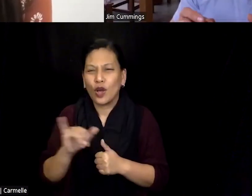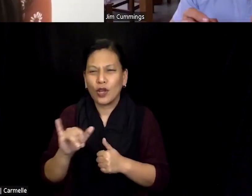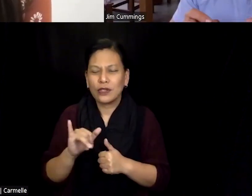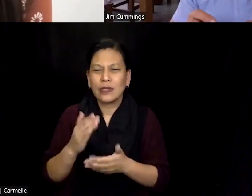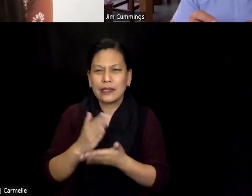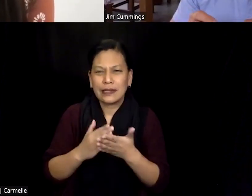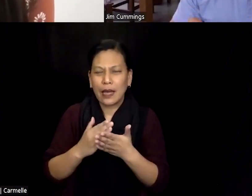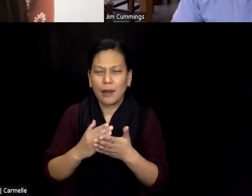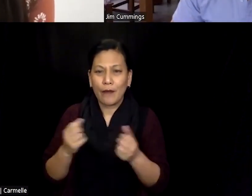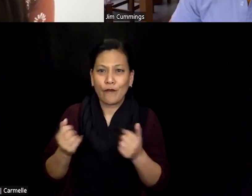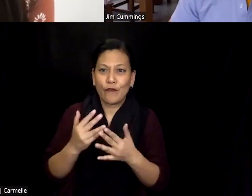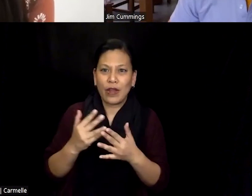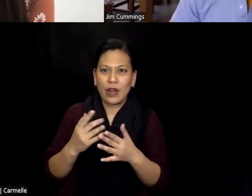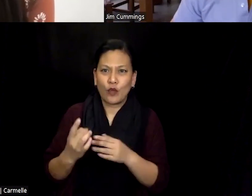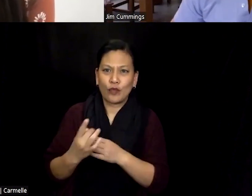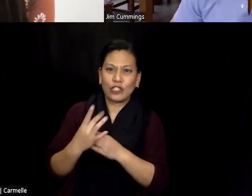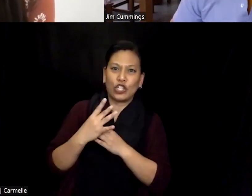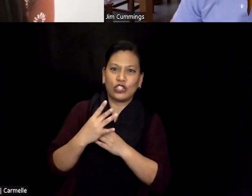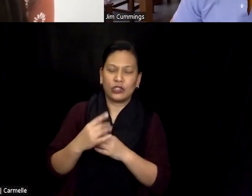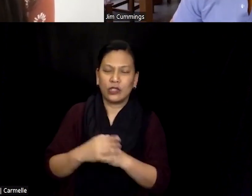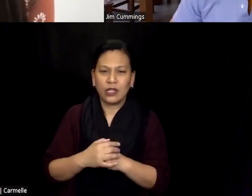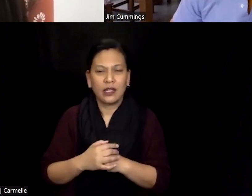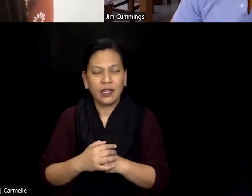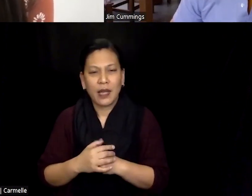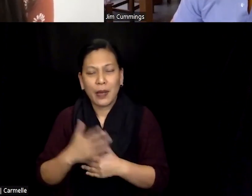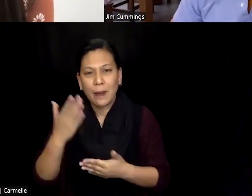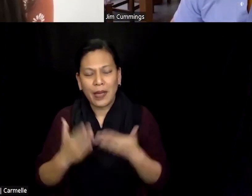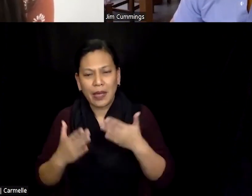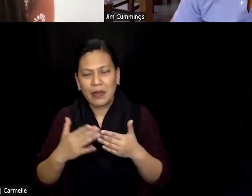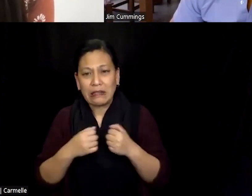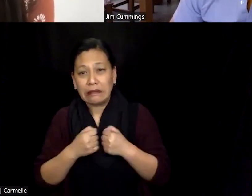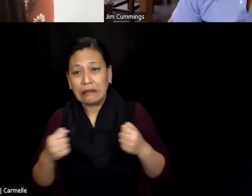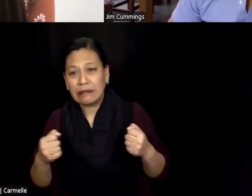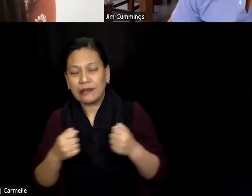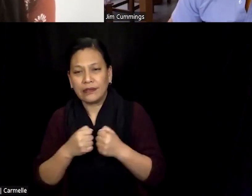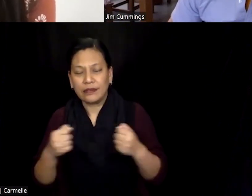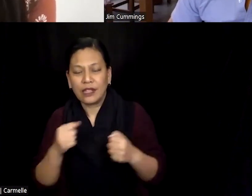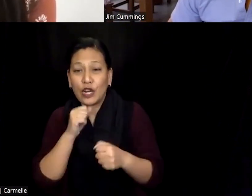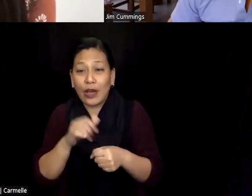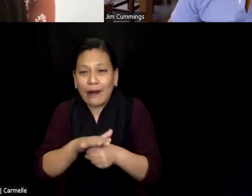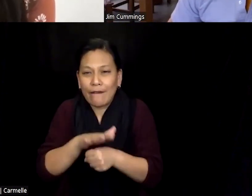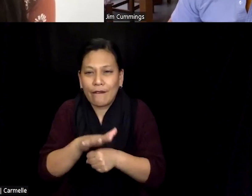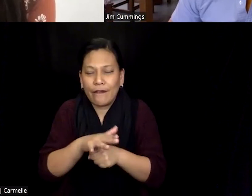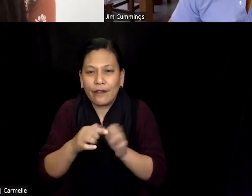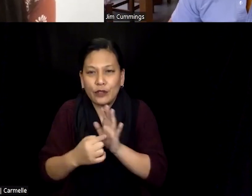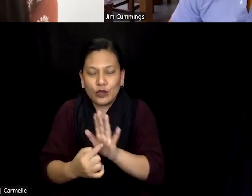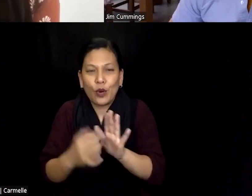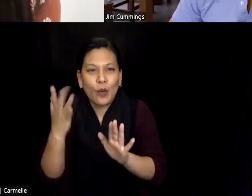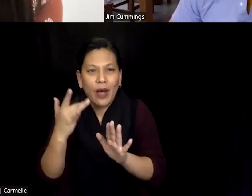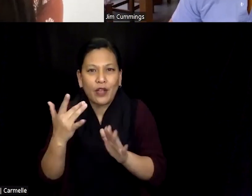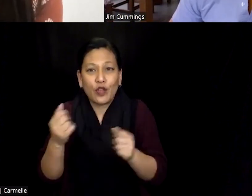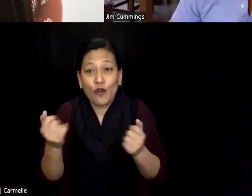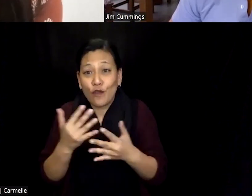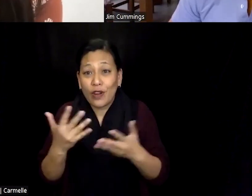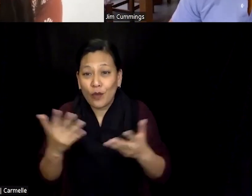of rejection might be a big thing, is you might not be putting yourself out there enough because you're afraid of